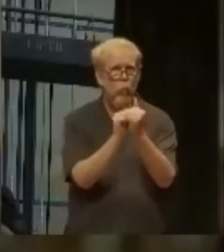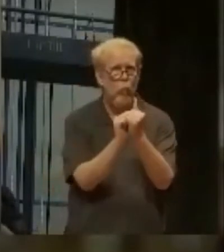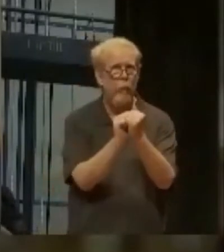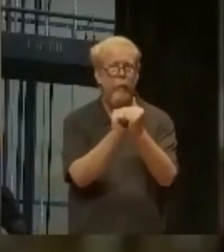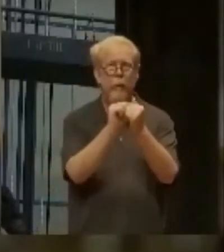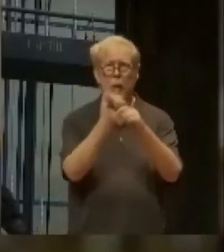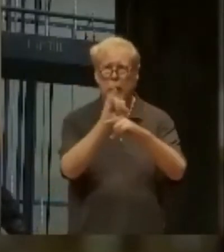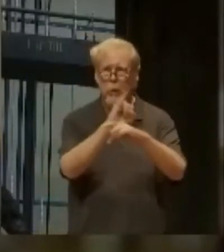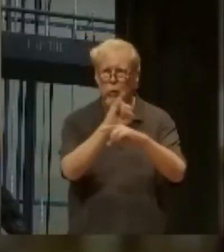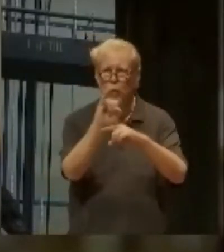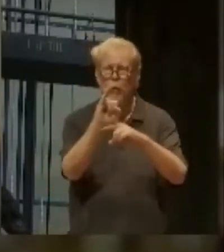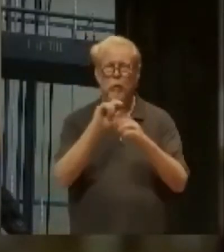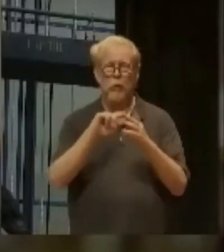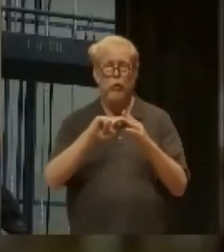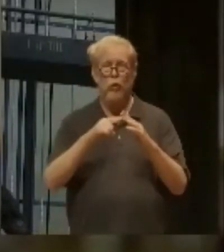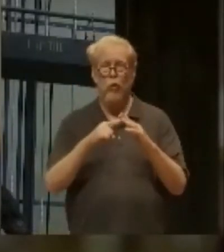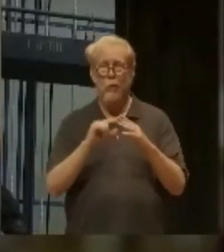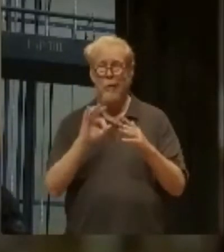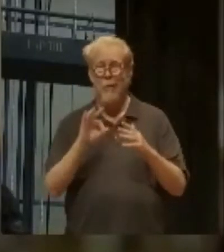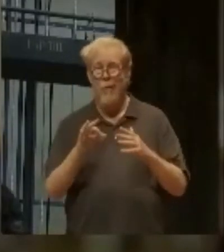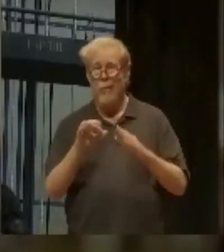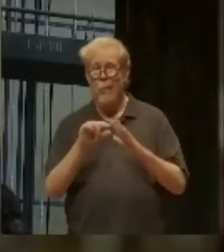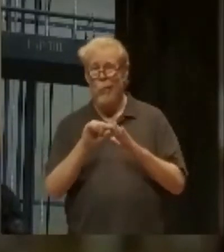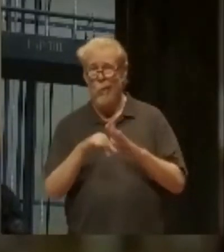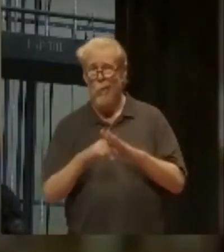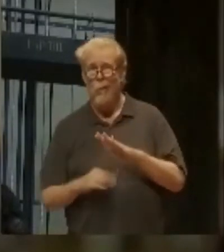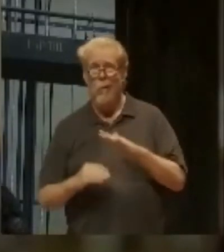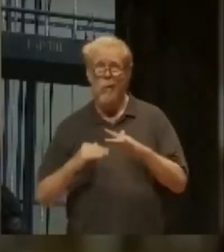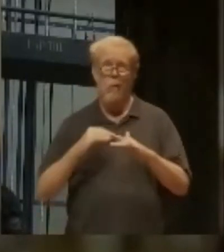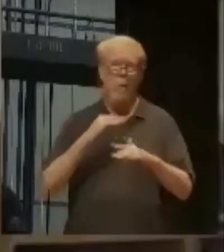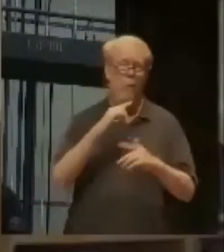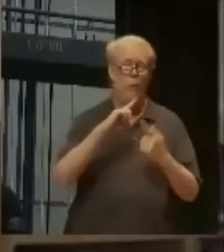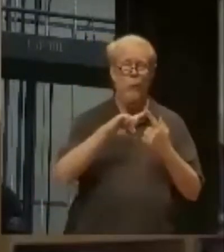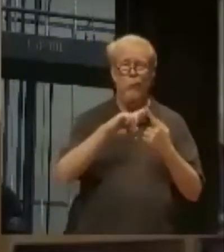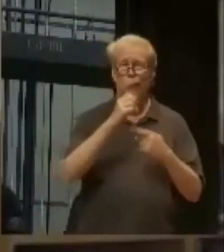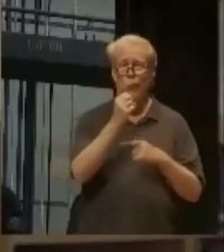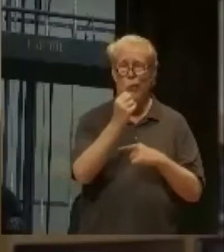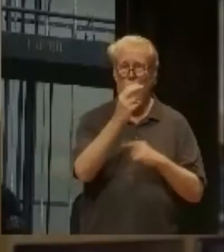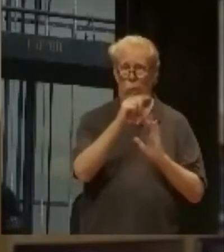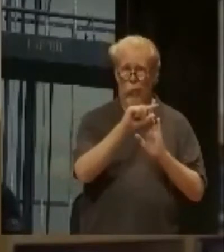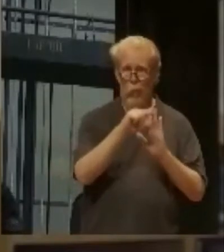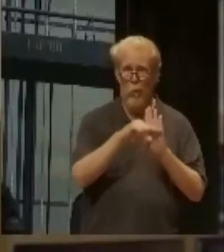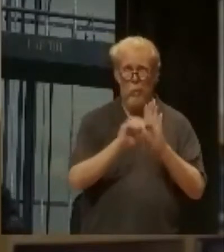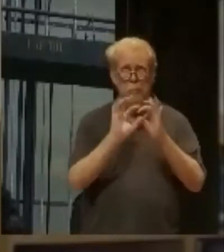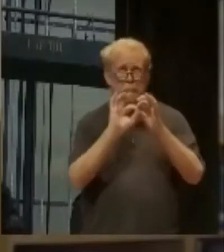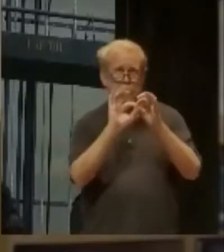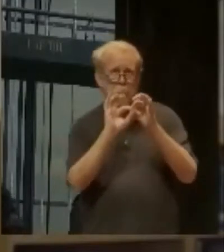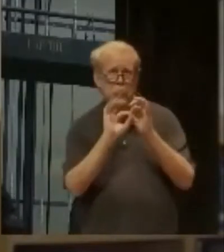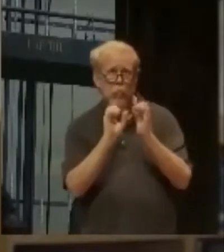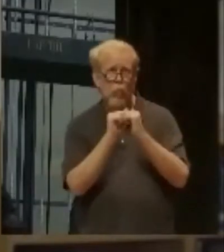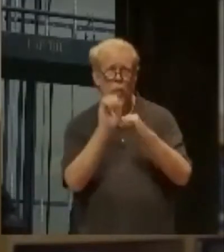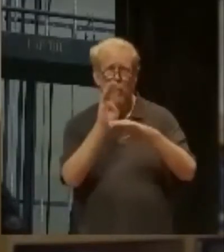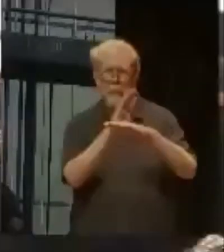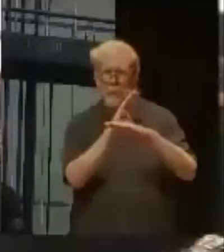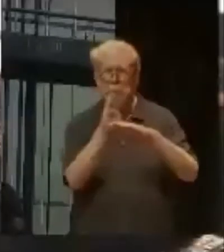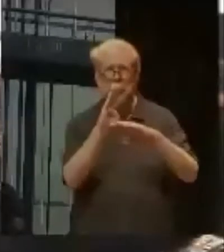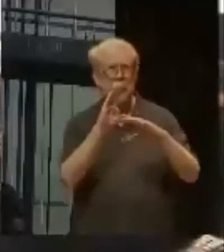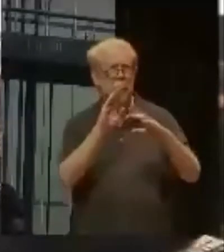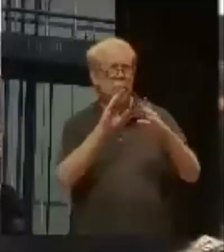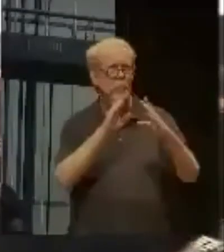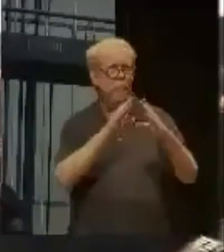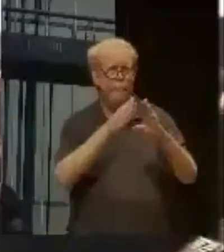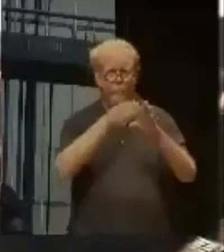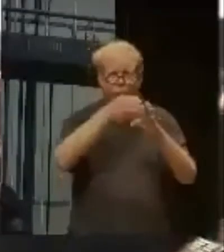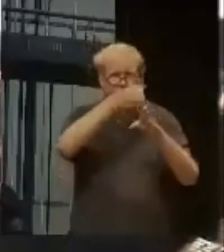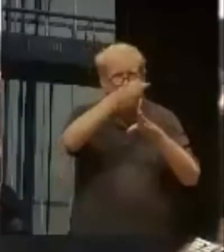starting from ninth grade all the way through 12th grade. And actually connect with industry partners so they get an understanding of what industry they're focusing their